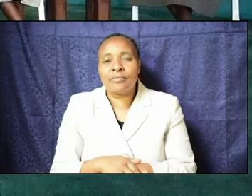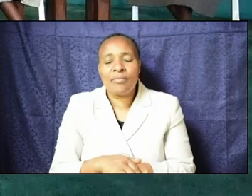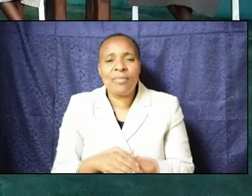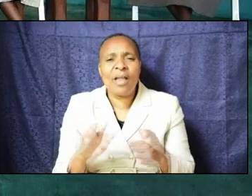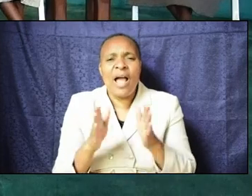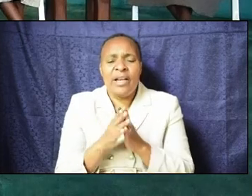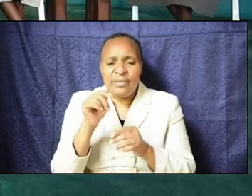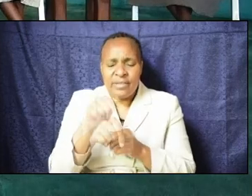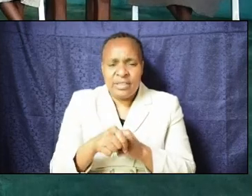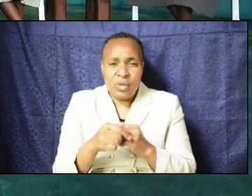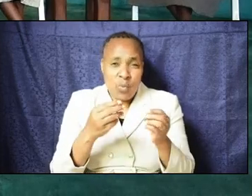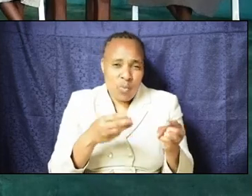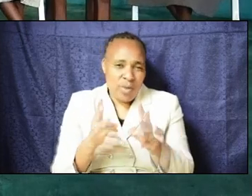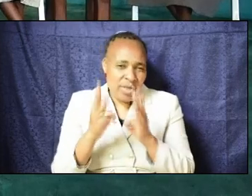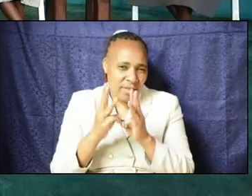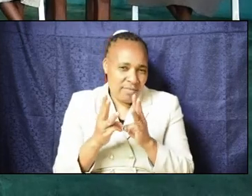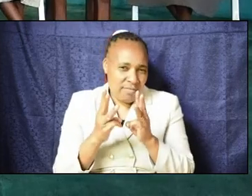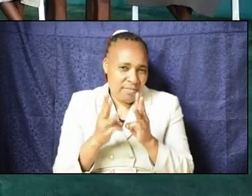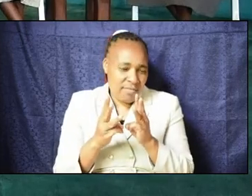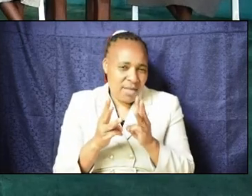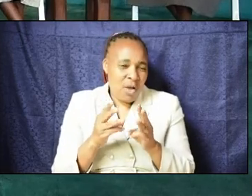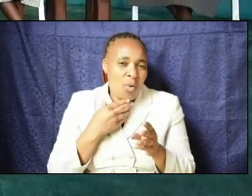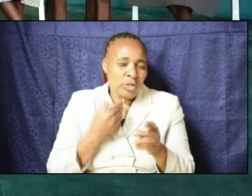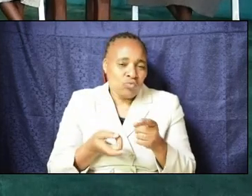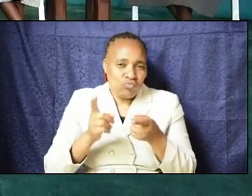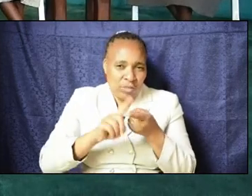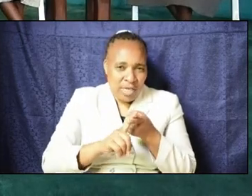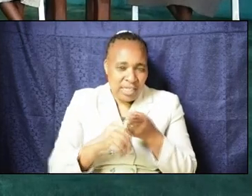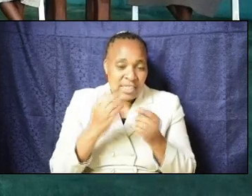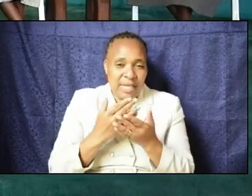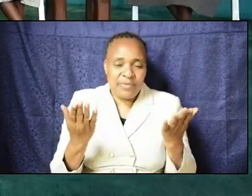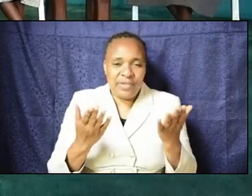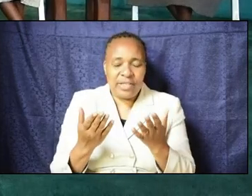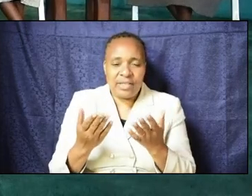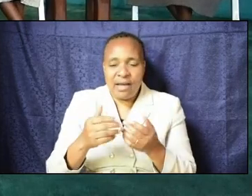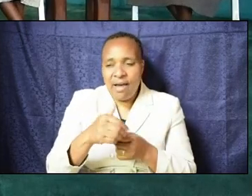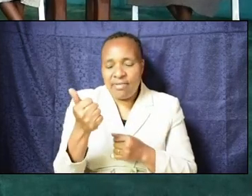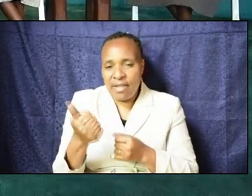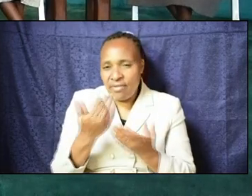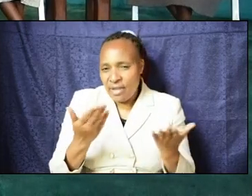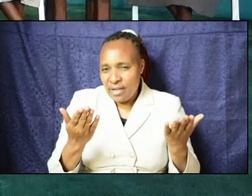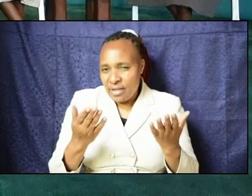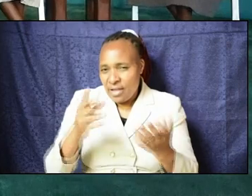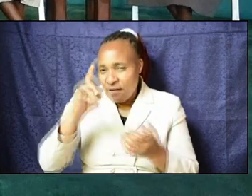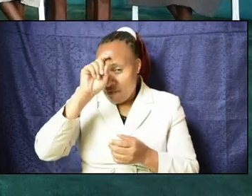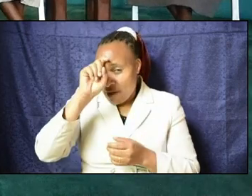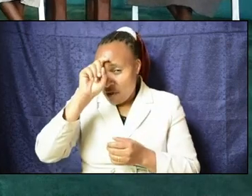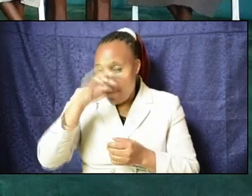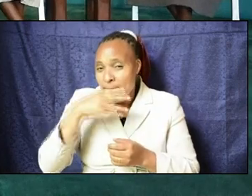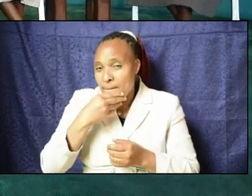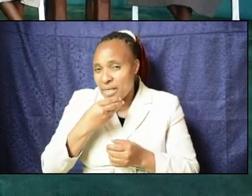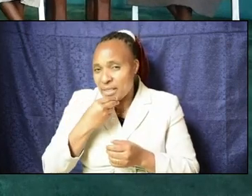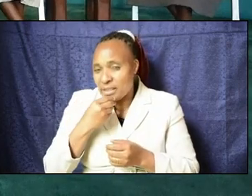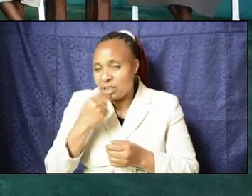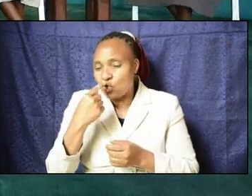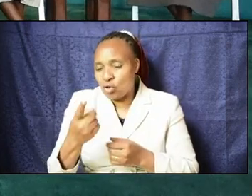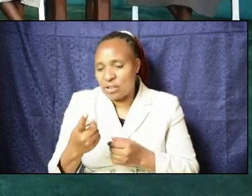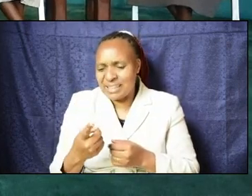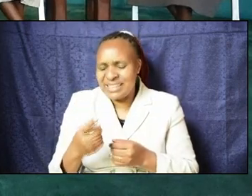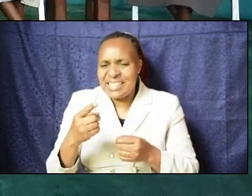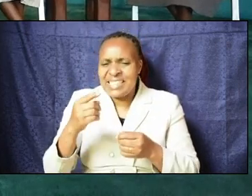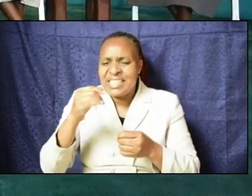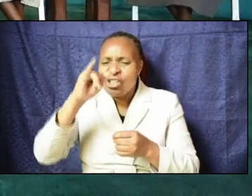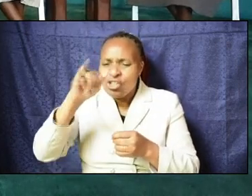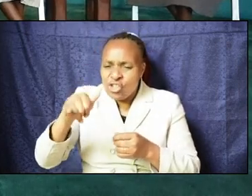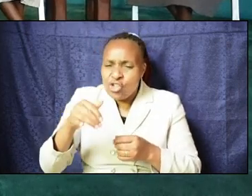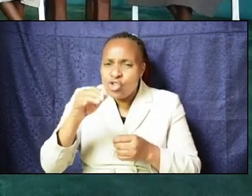And on this matter, I want to add something else that Pharaoh mentions, is that he says that in Joseph are